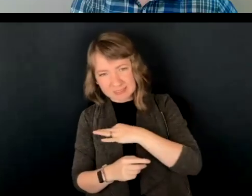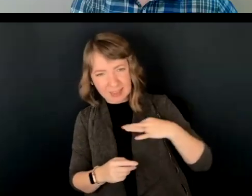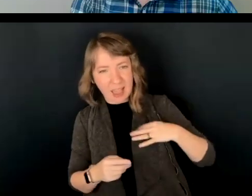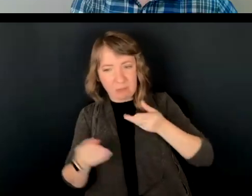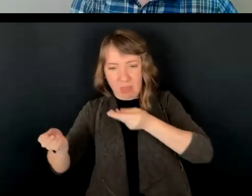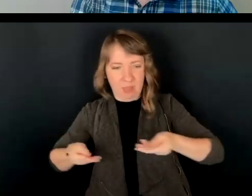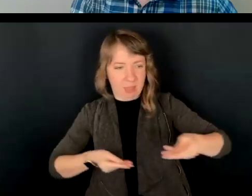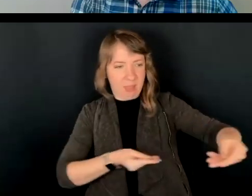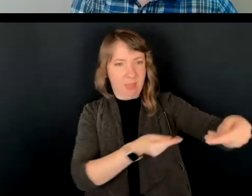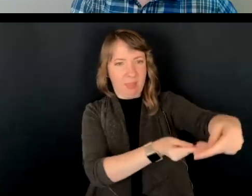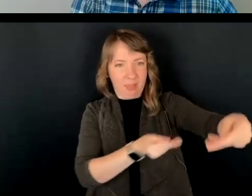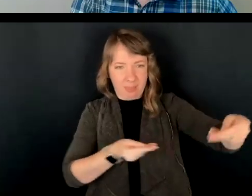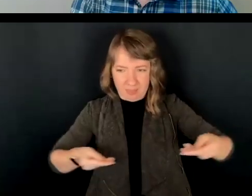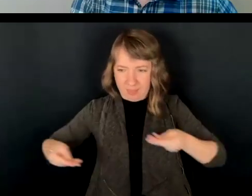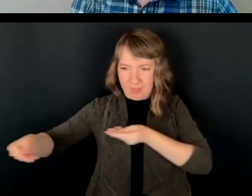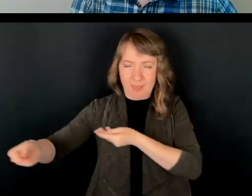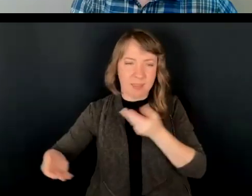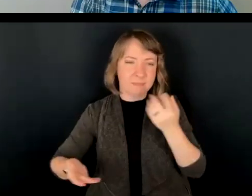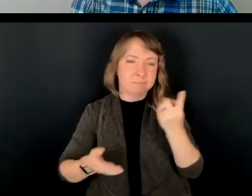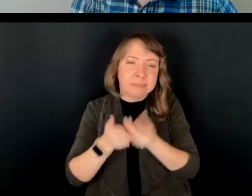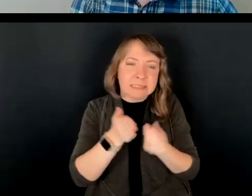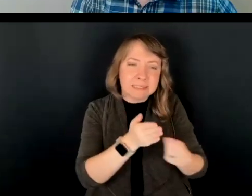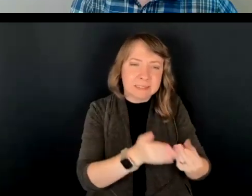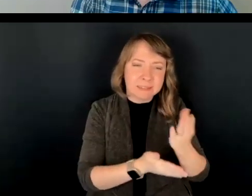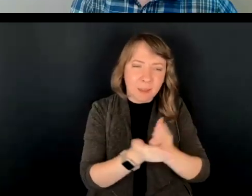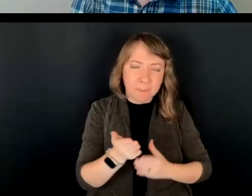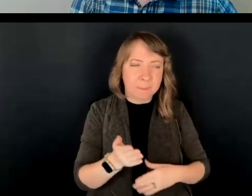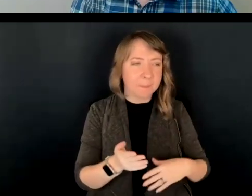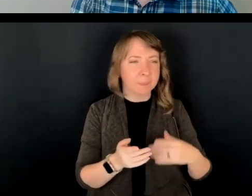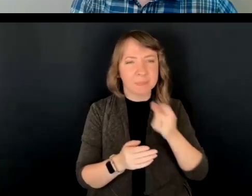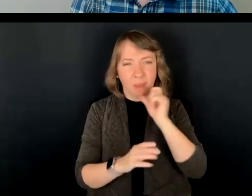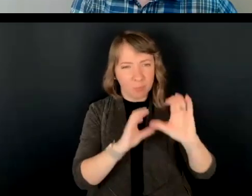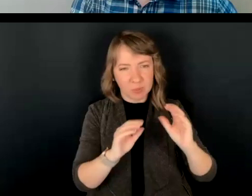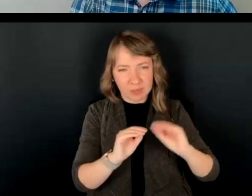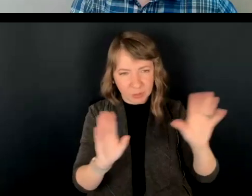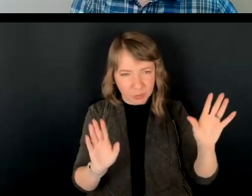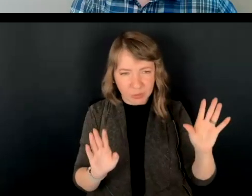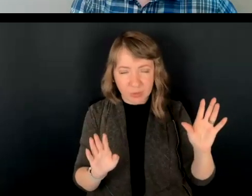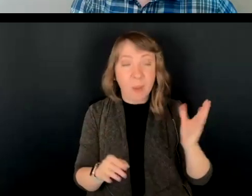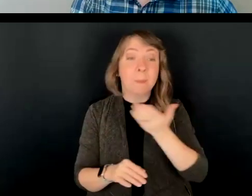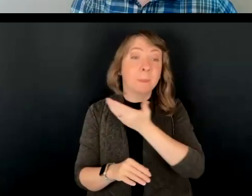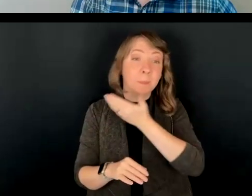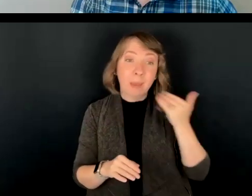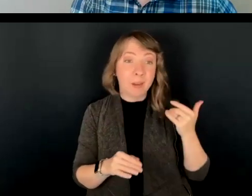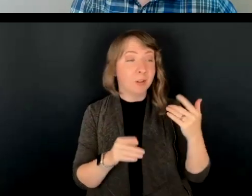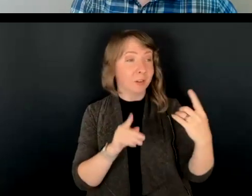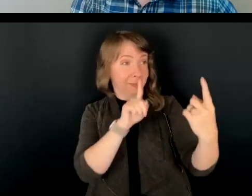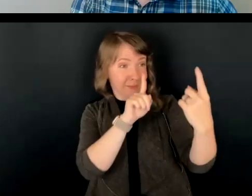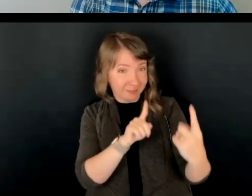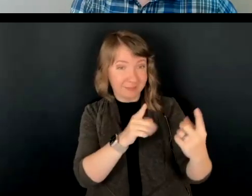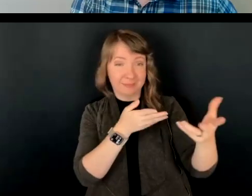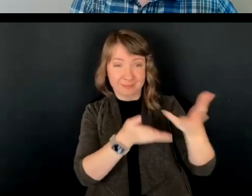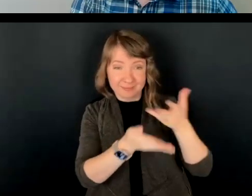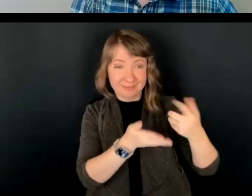what's important to you. They might not be able to communicate that as well. And you hearing firsthand rather than synthesize information from the grants and agreements